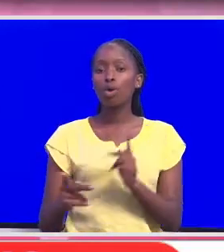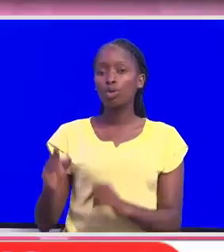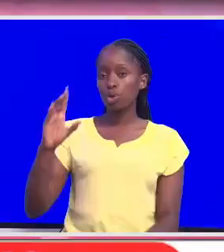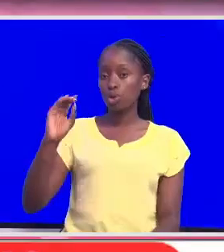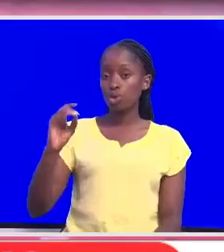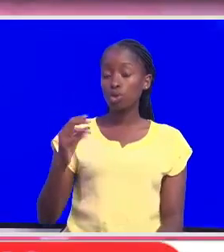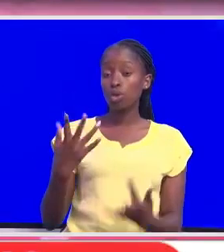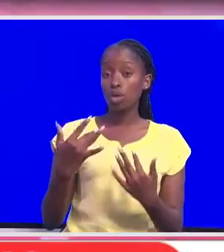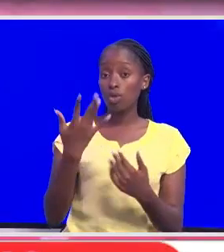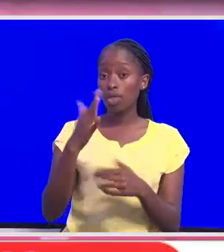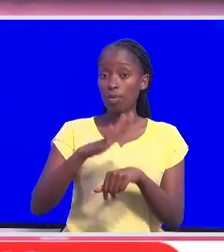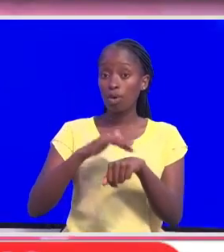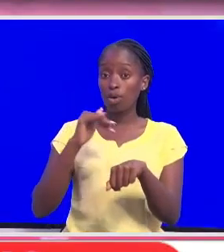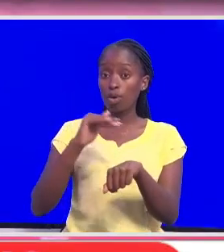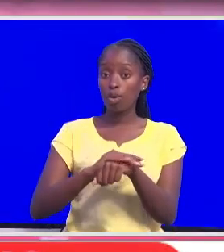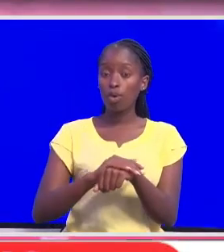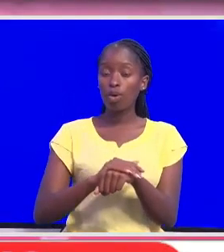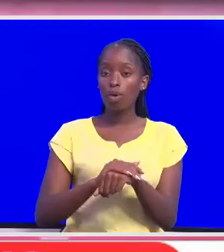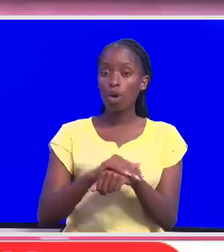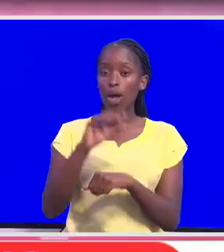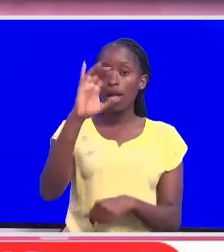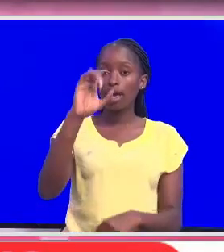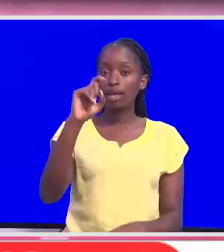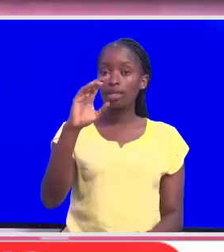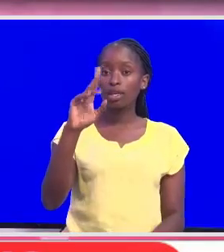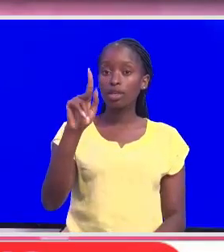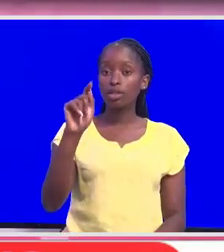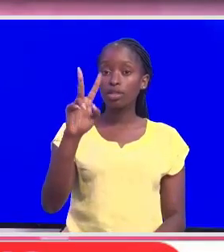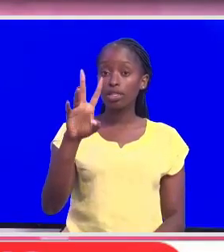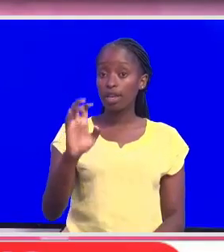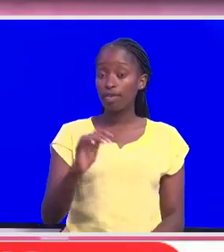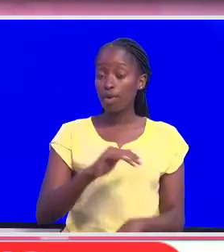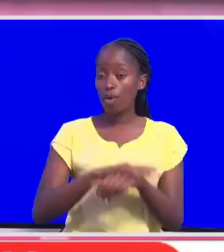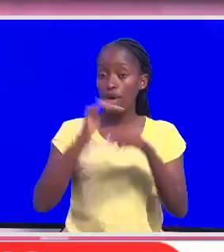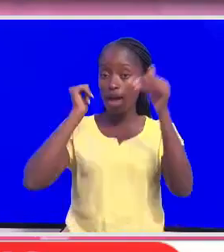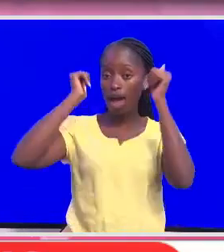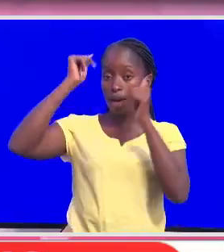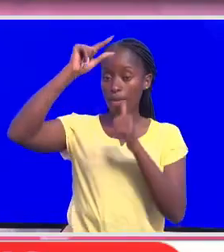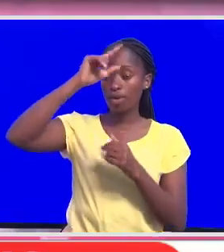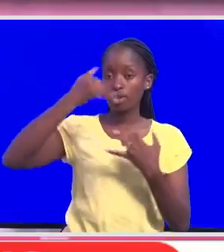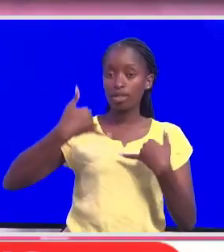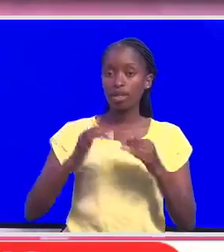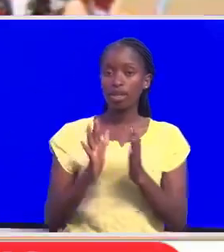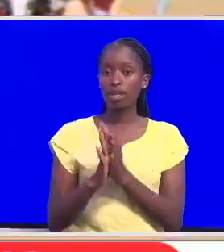the executive arm of the government, led by President William Ruto, to adhere with the court orders.